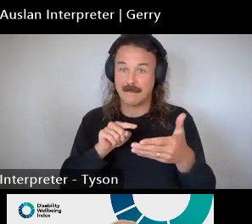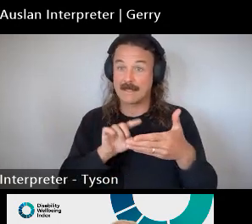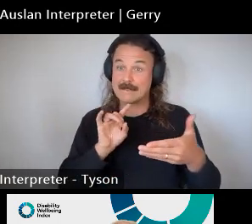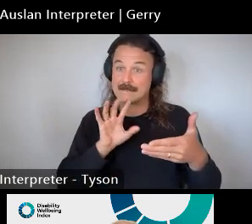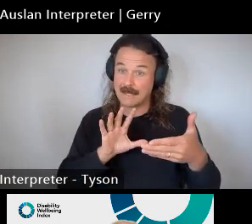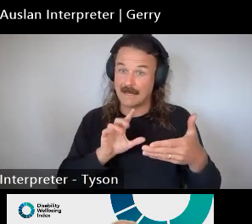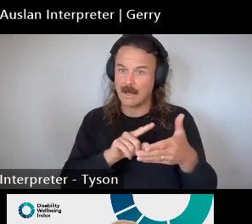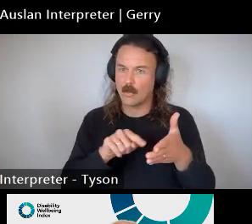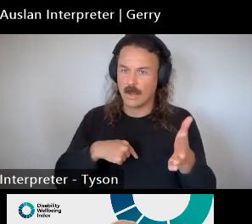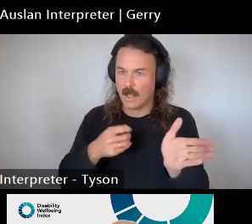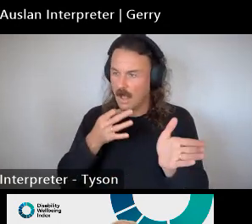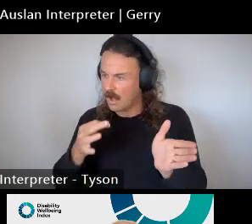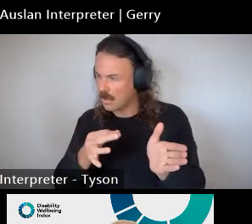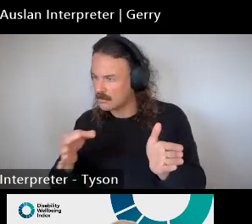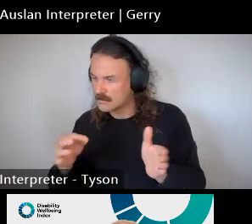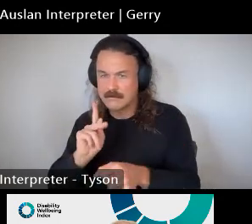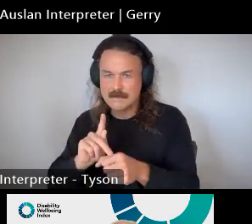for consultation.